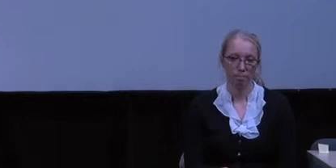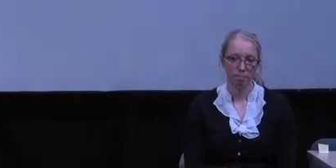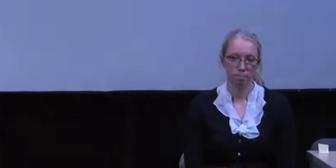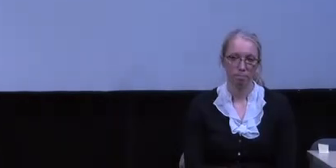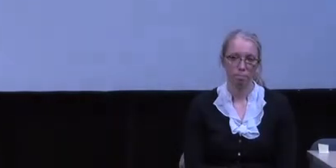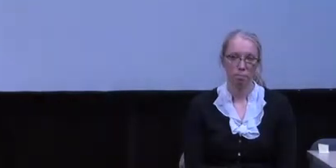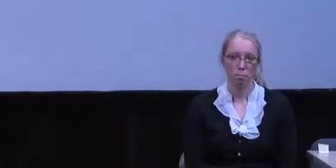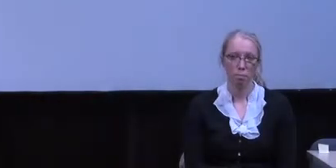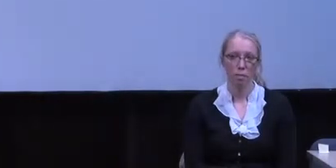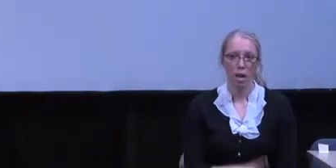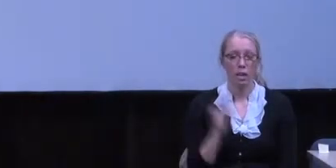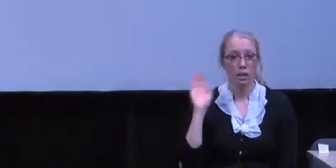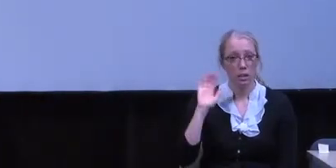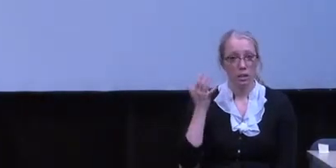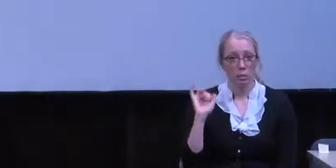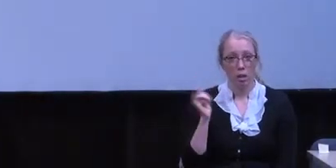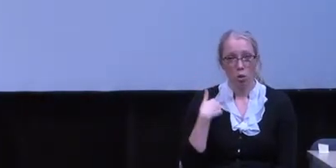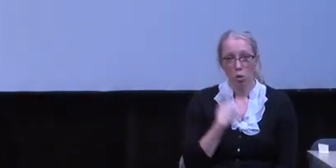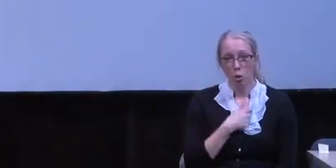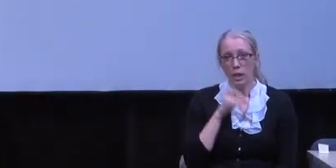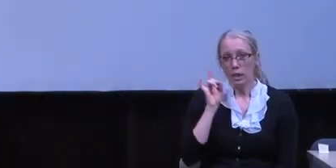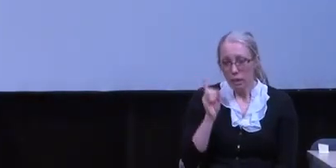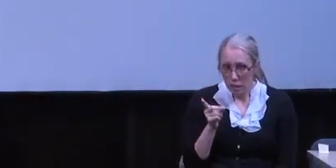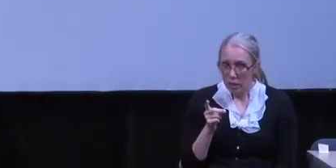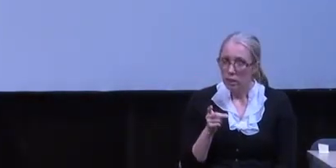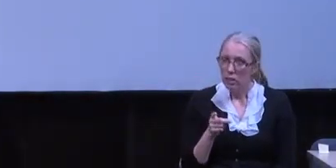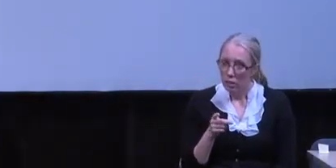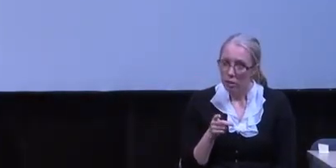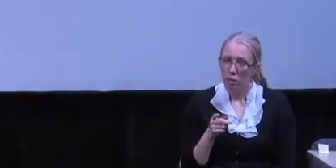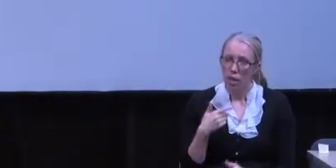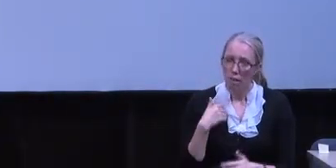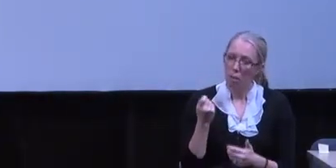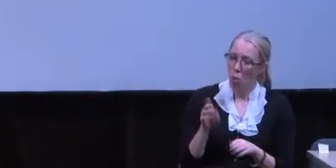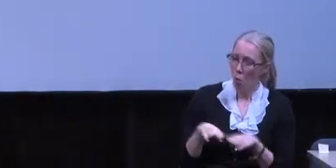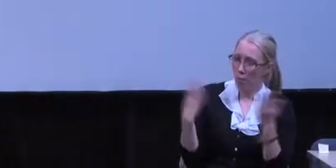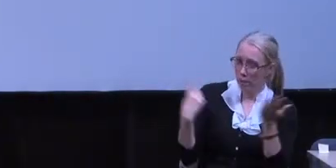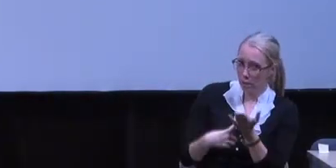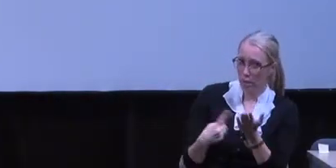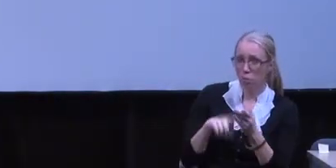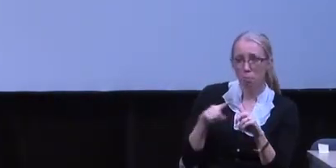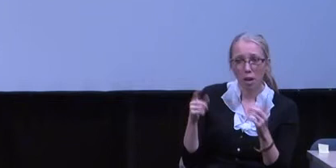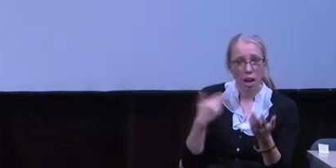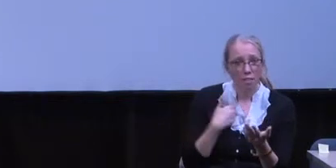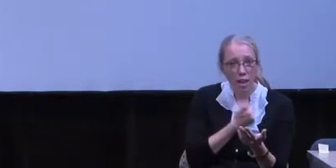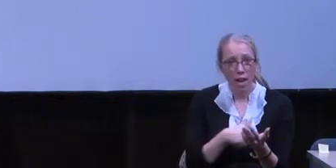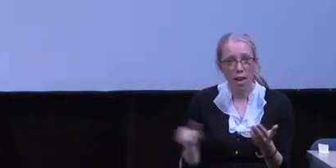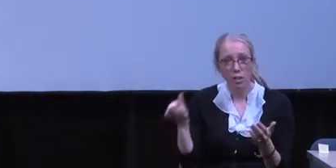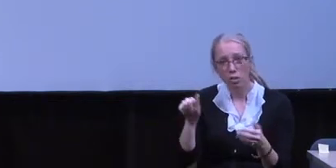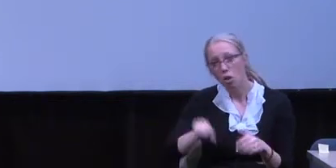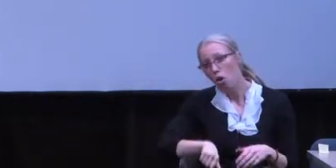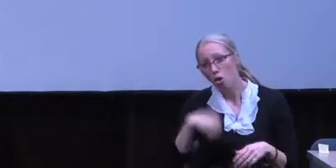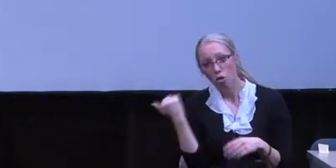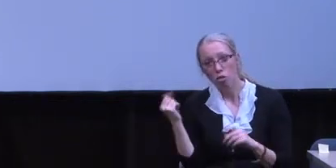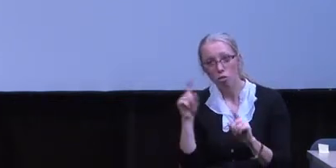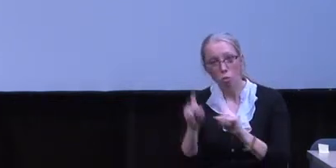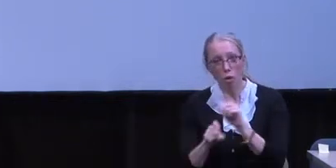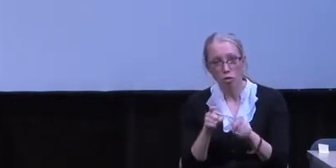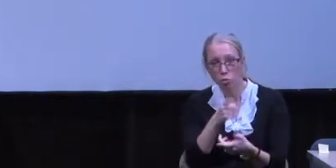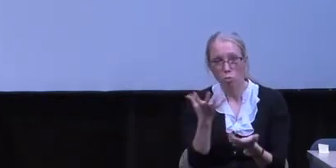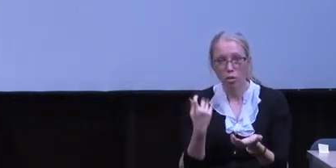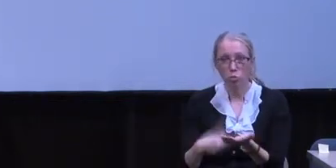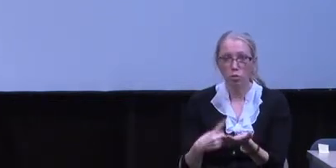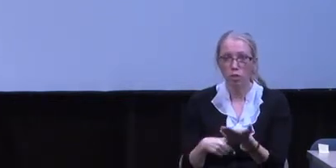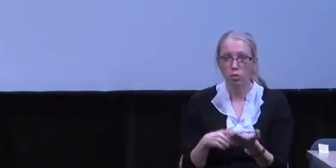And then it seems like we kind of did do open discussion, but was there any additional questions that you guys had?